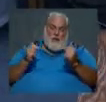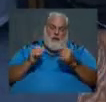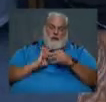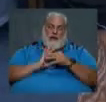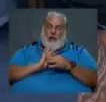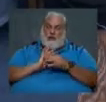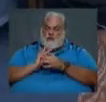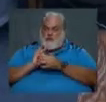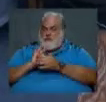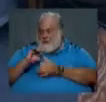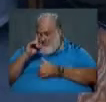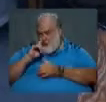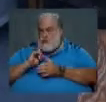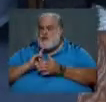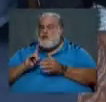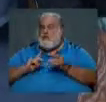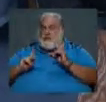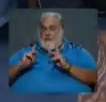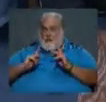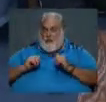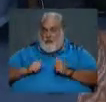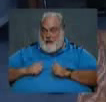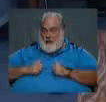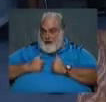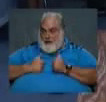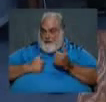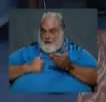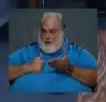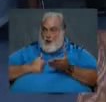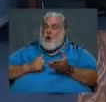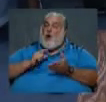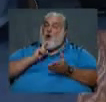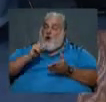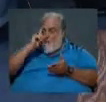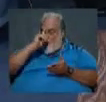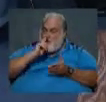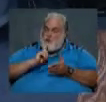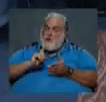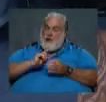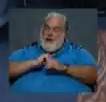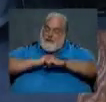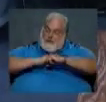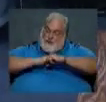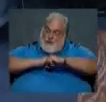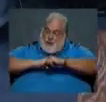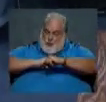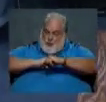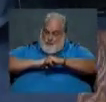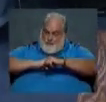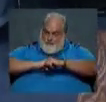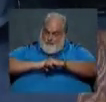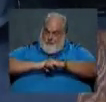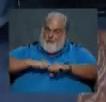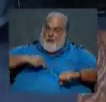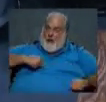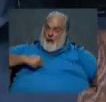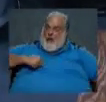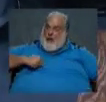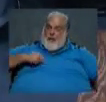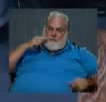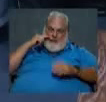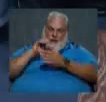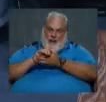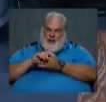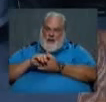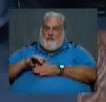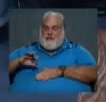sure that the people that are living there are in this safe and secure environment that we're looking for. I think we're a benefit to the community of